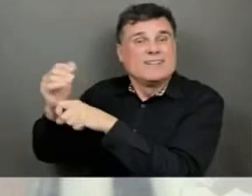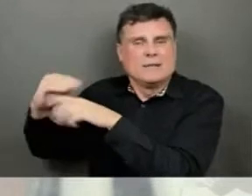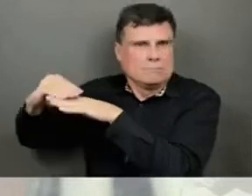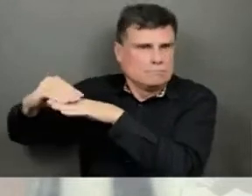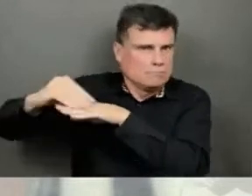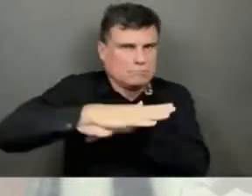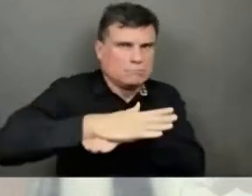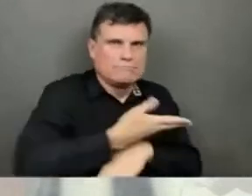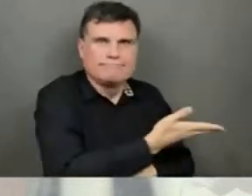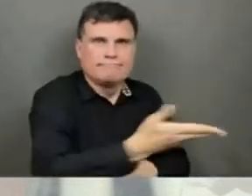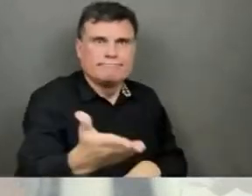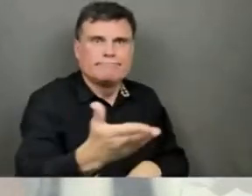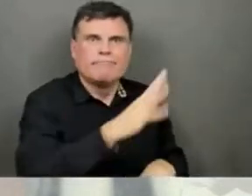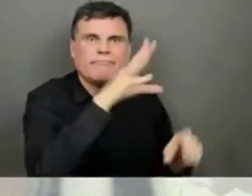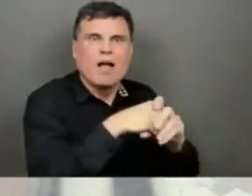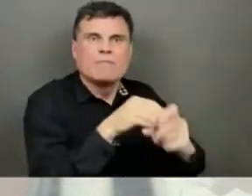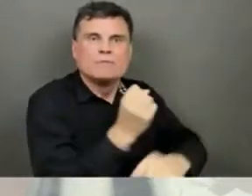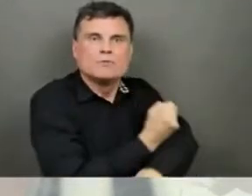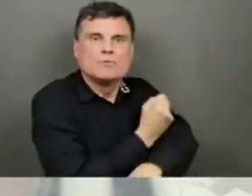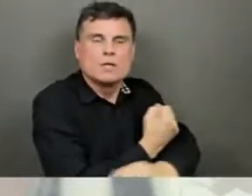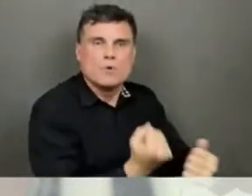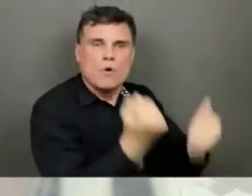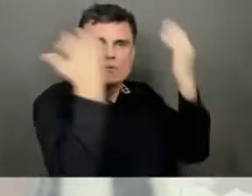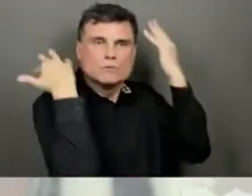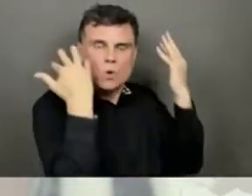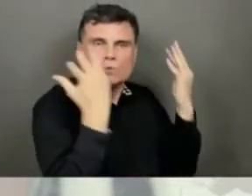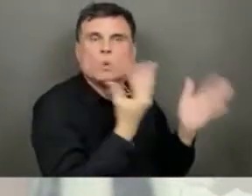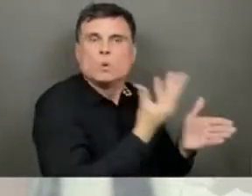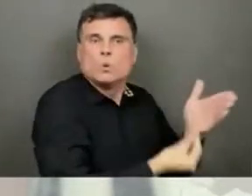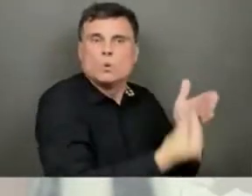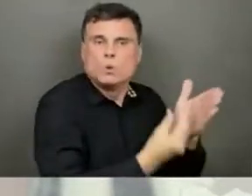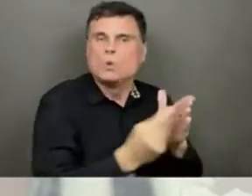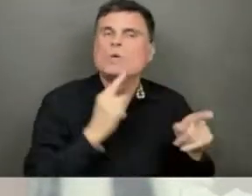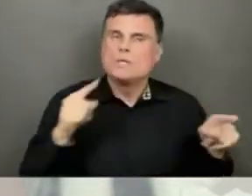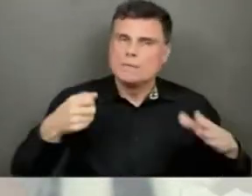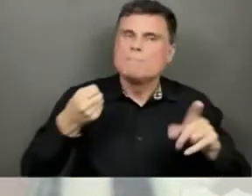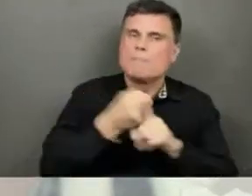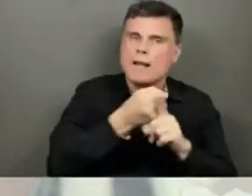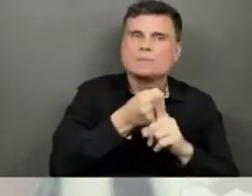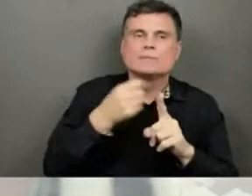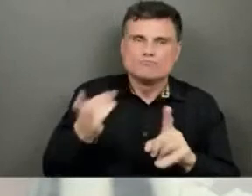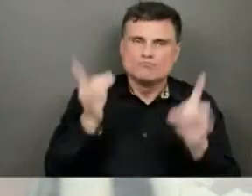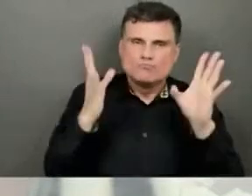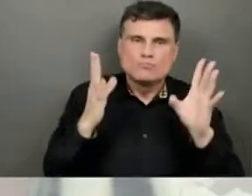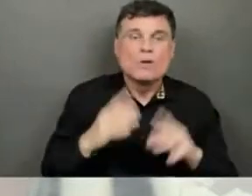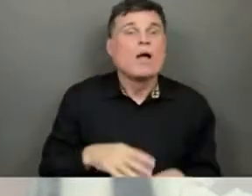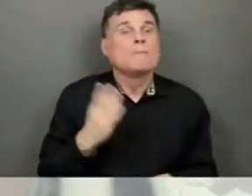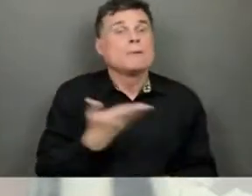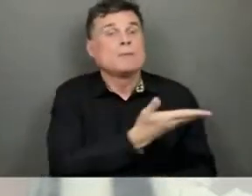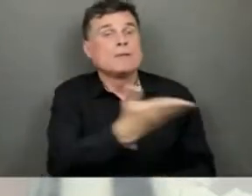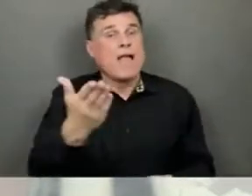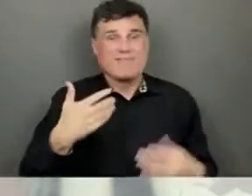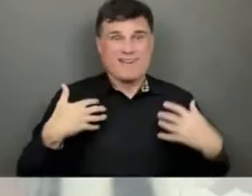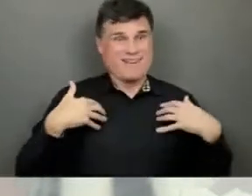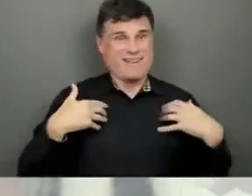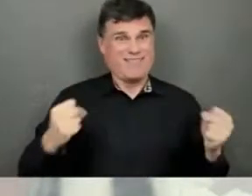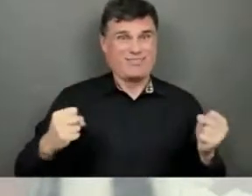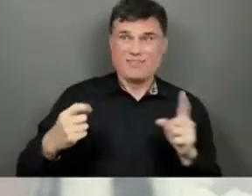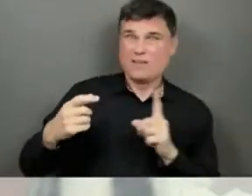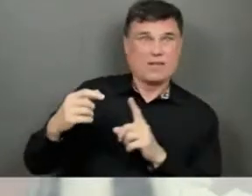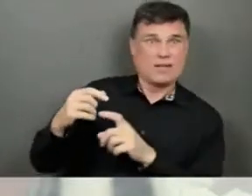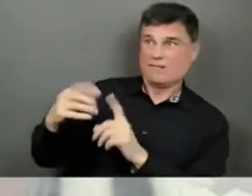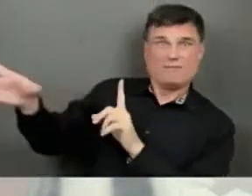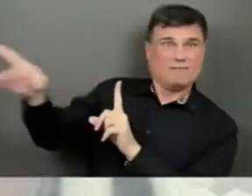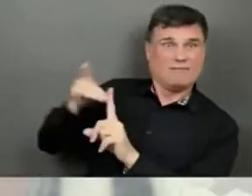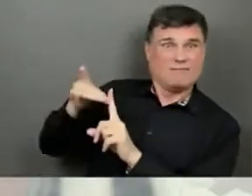of those who have had health impacts and ongoing health impacts, or have a sense of loss for things